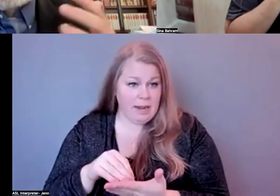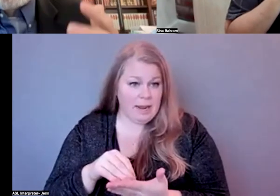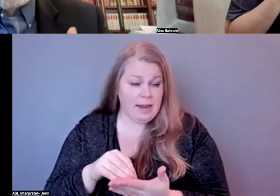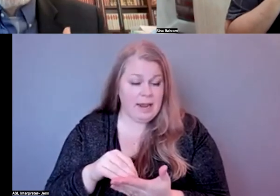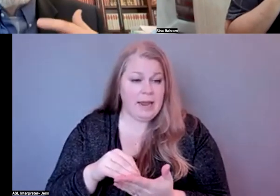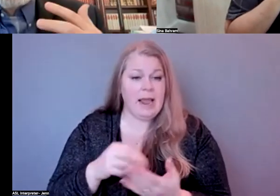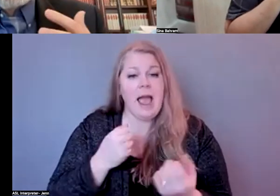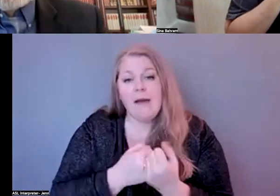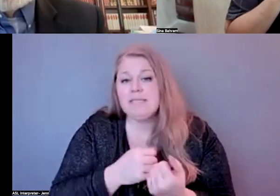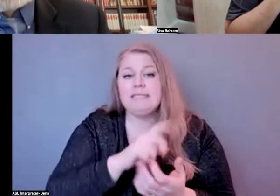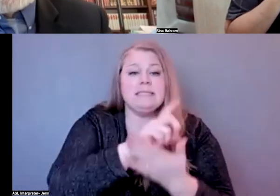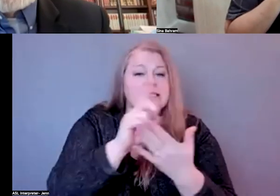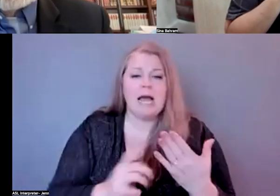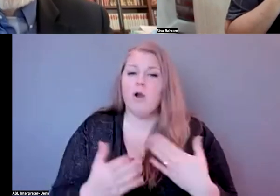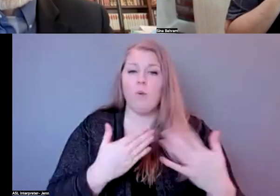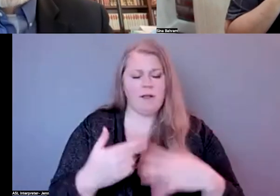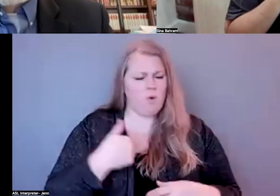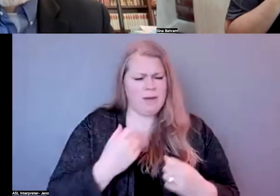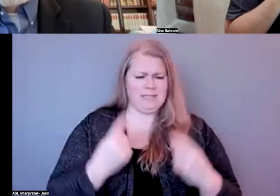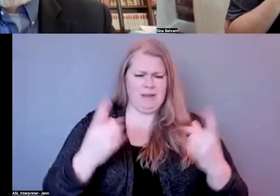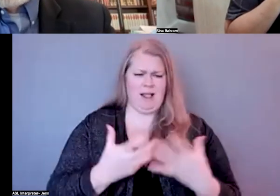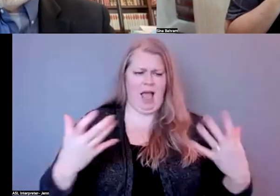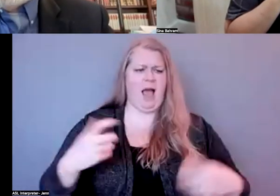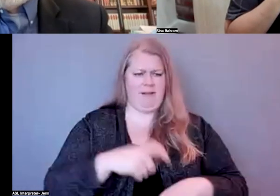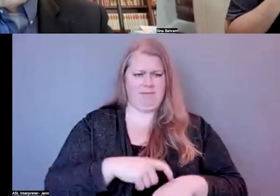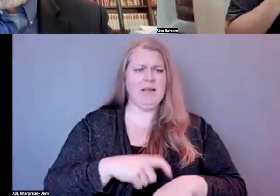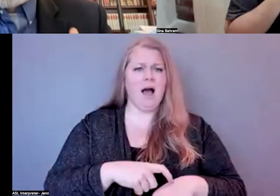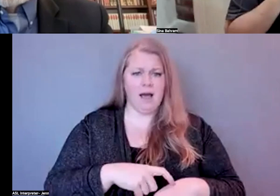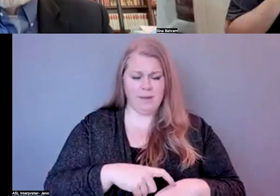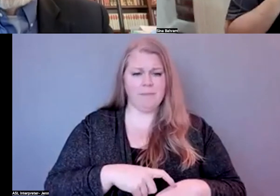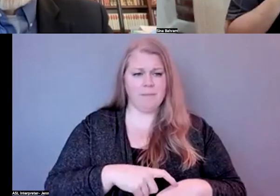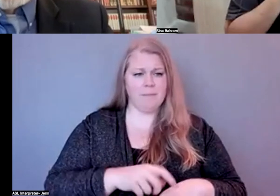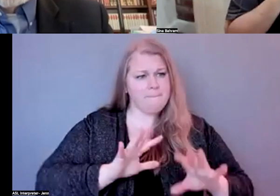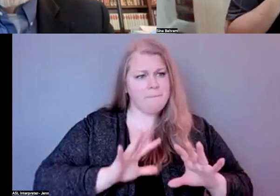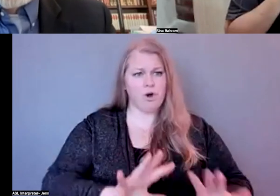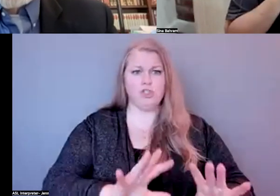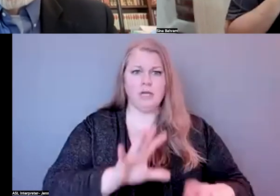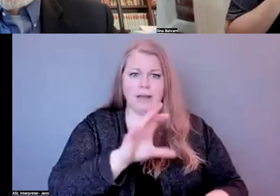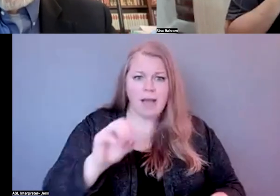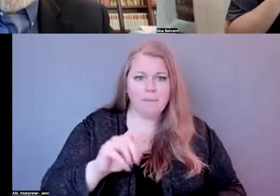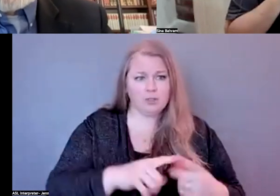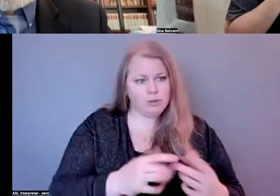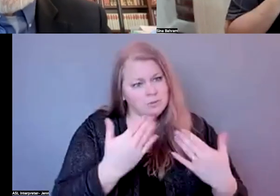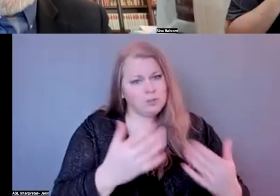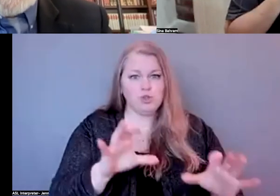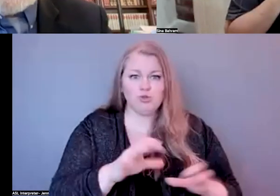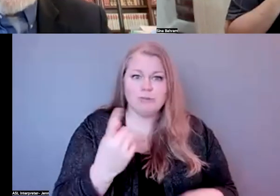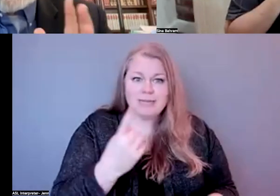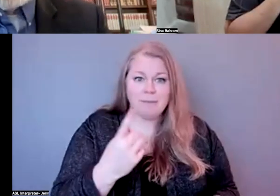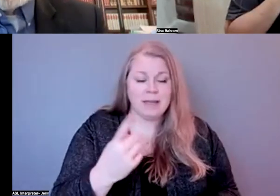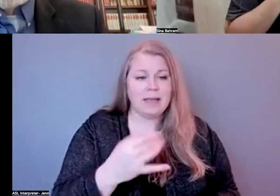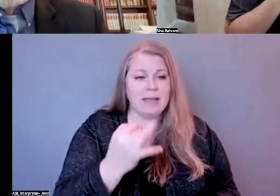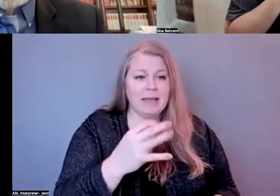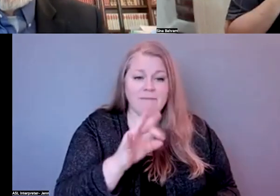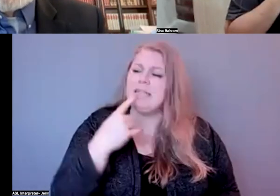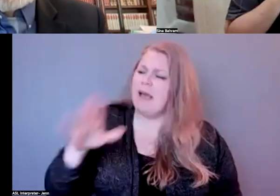advocacy, design, whatever, we spend a huge amount of our time pushing companies to do something. And if they turned around and said, okay,